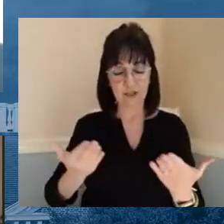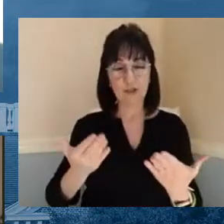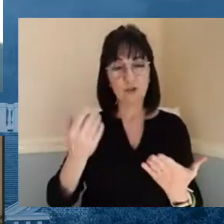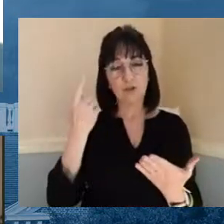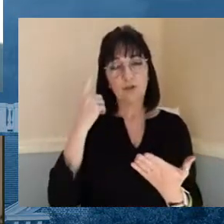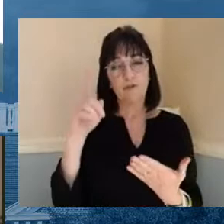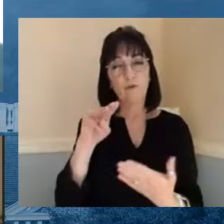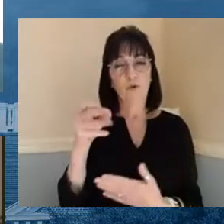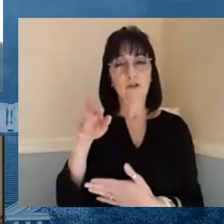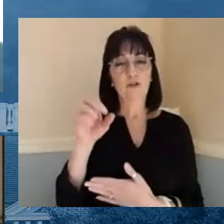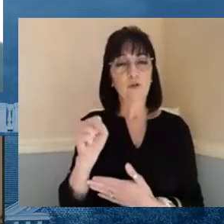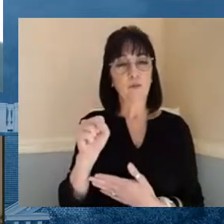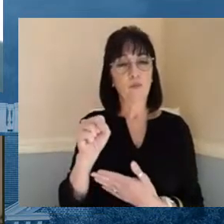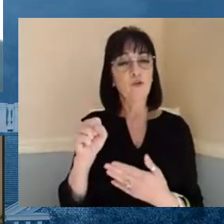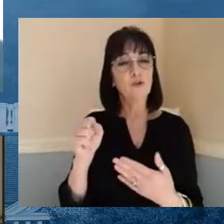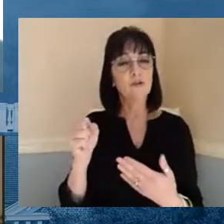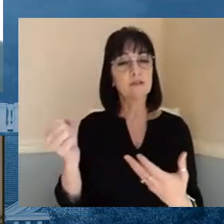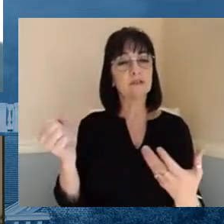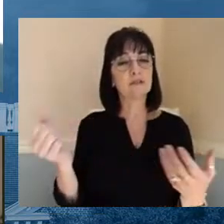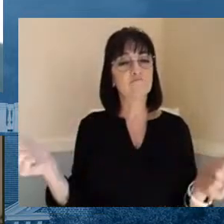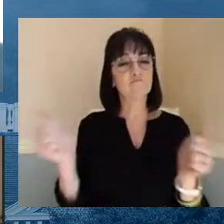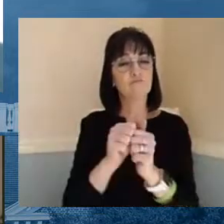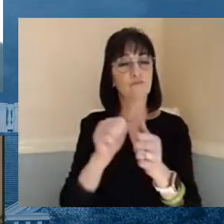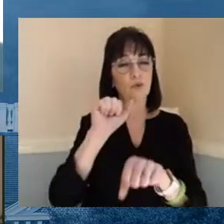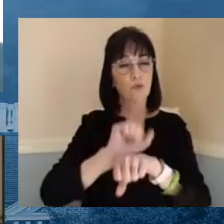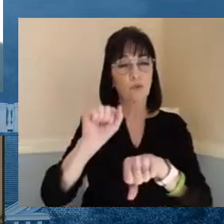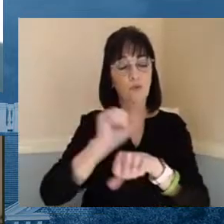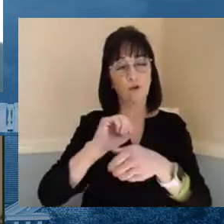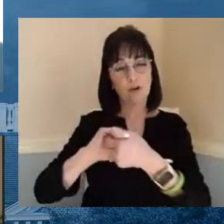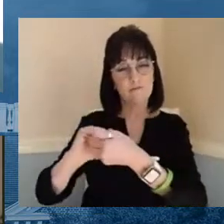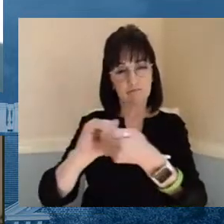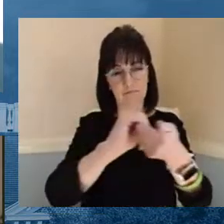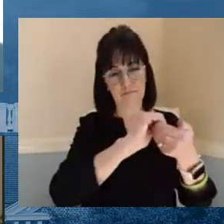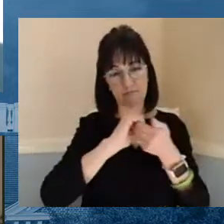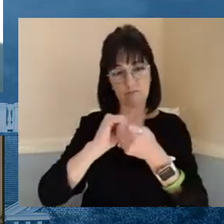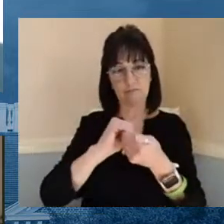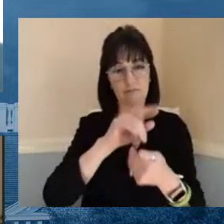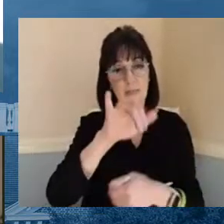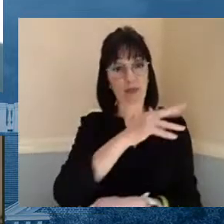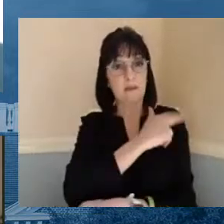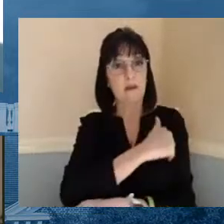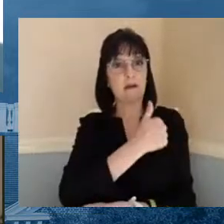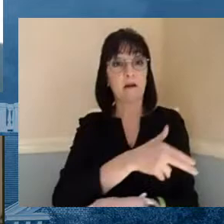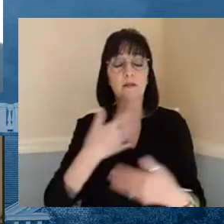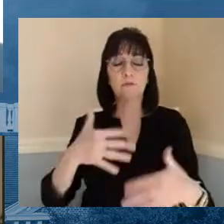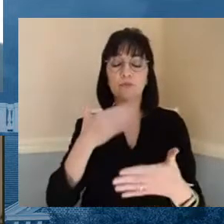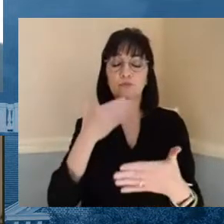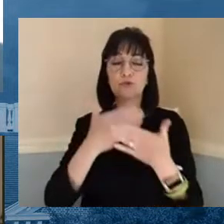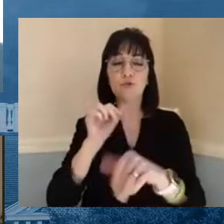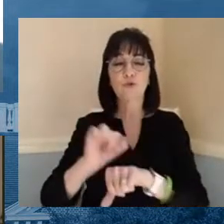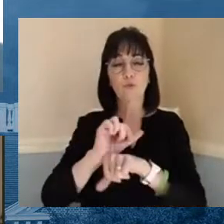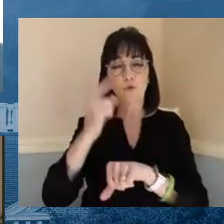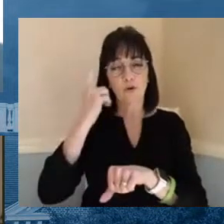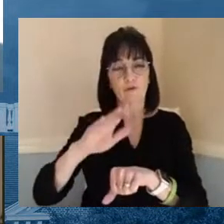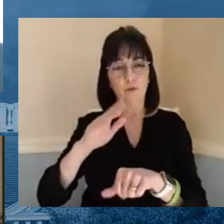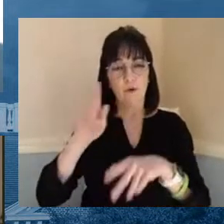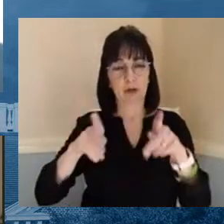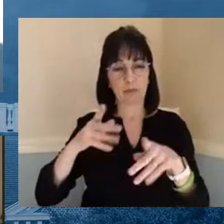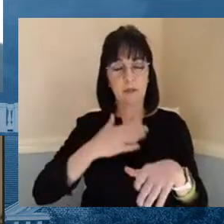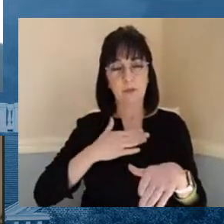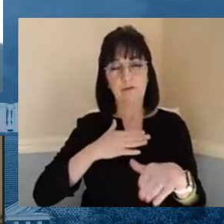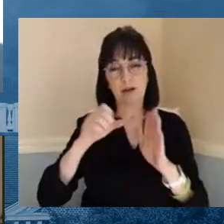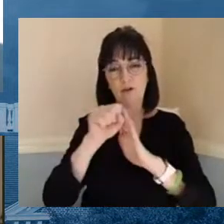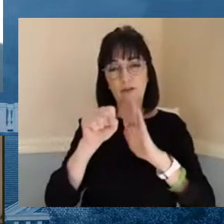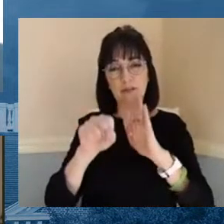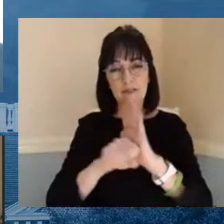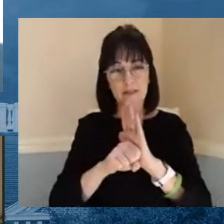present, and we appreciate all the good work that the hospital does for the citizens of our state. And lastly, we have Josh Keating,